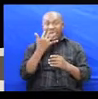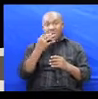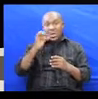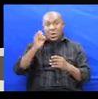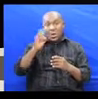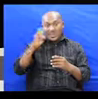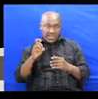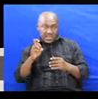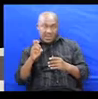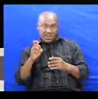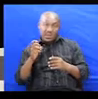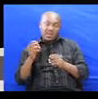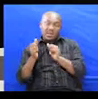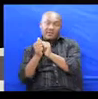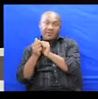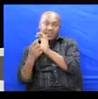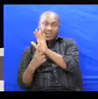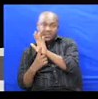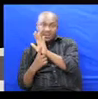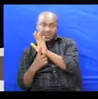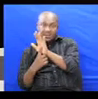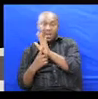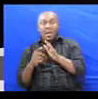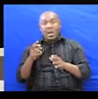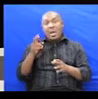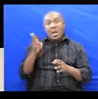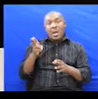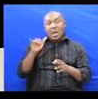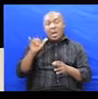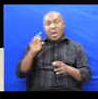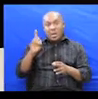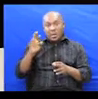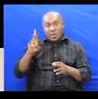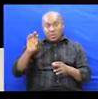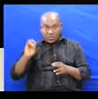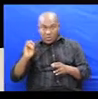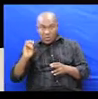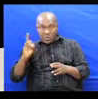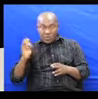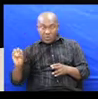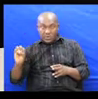So this one, it is 39 plus 16 plus 1. 39 plus 16 makes